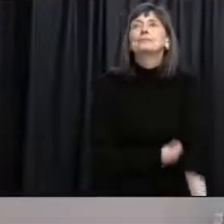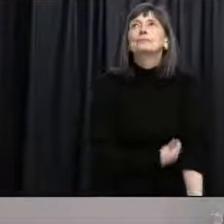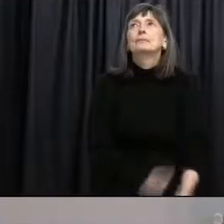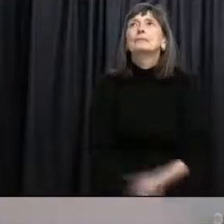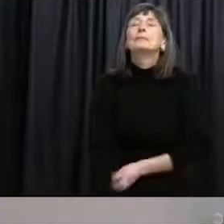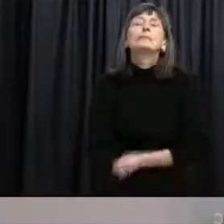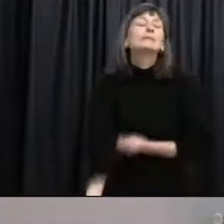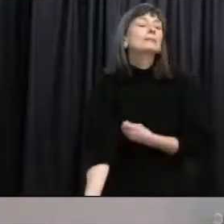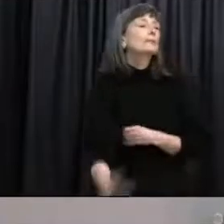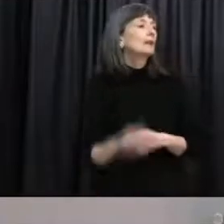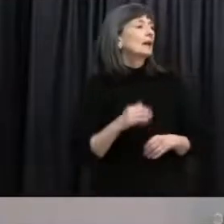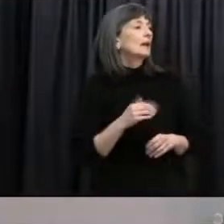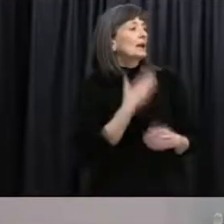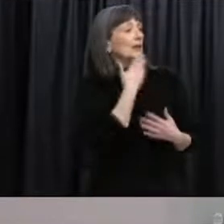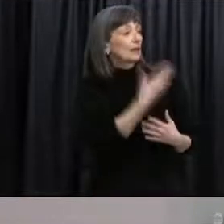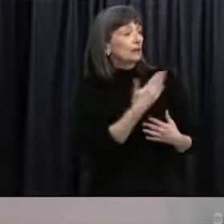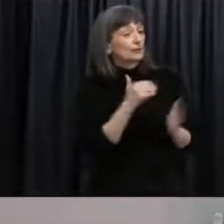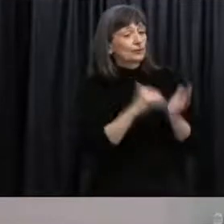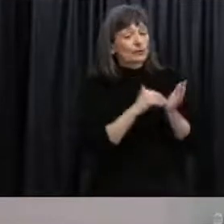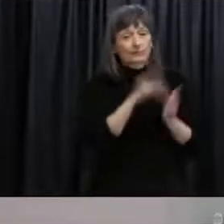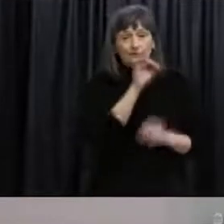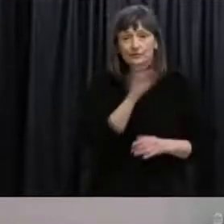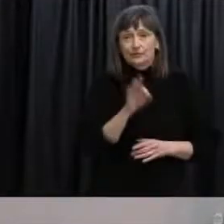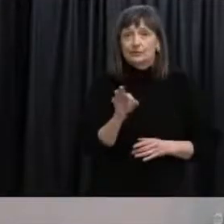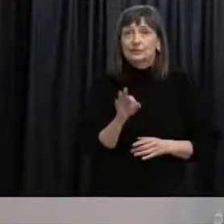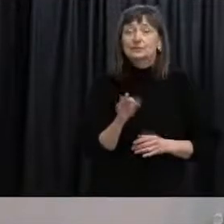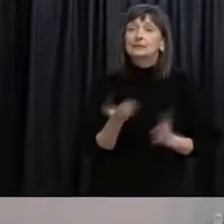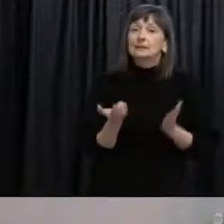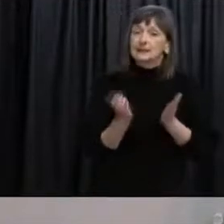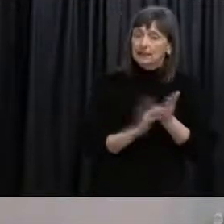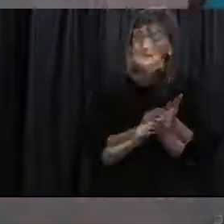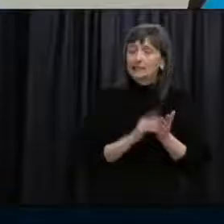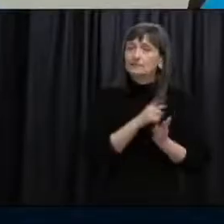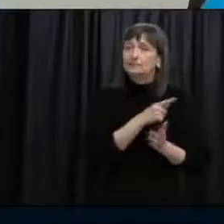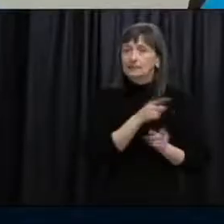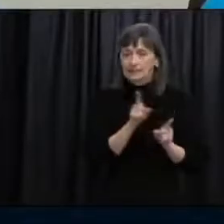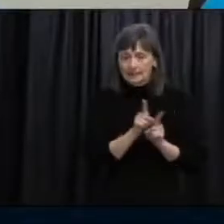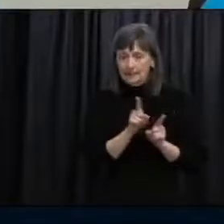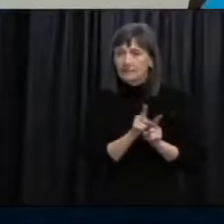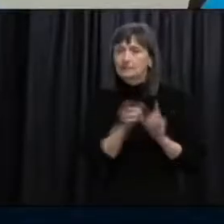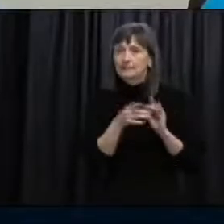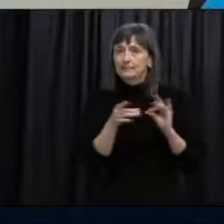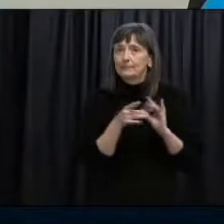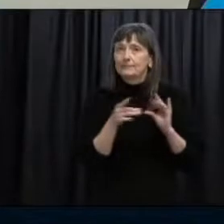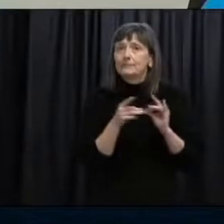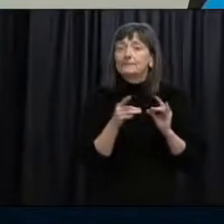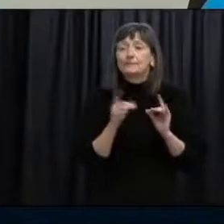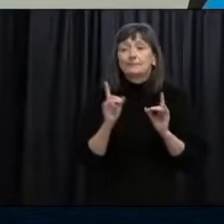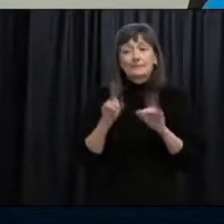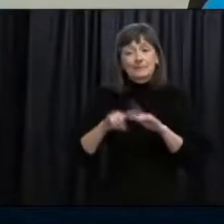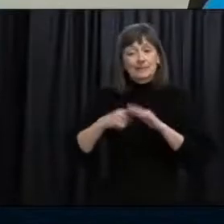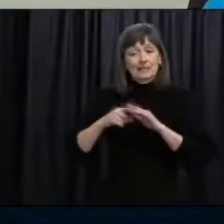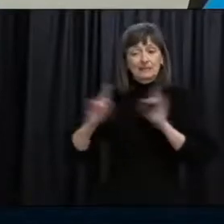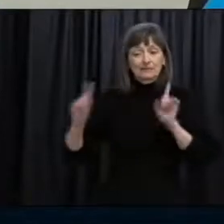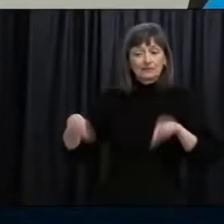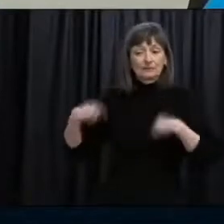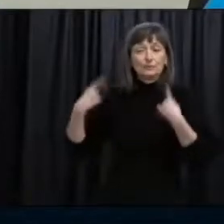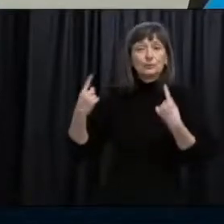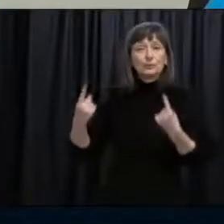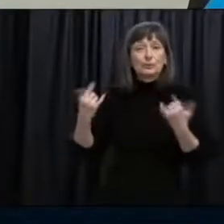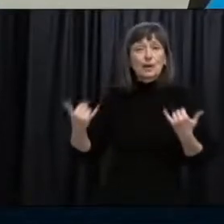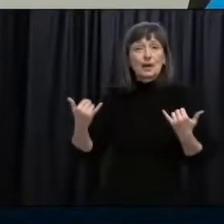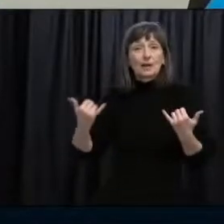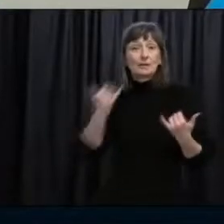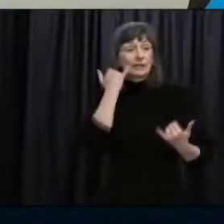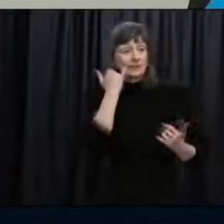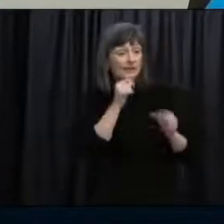Well, thank you, Dr. Fitzgerald. Once again, to reiterate what Dr. Fitzgerald has said, we've said from the beginning that we would change as